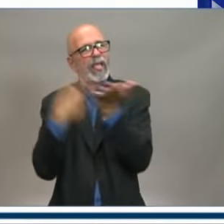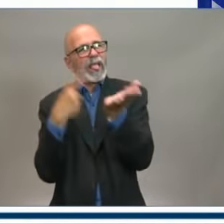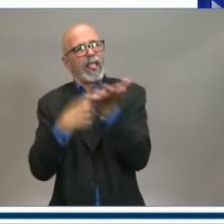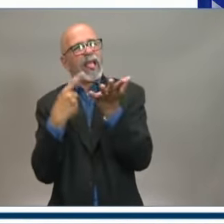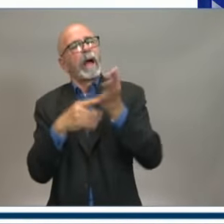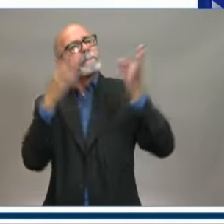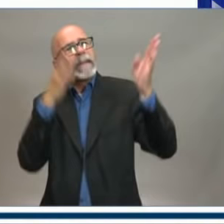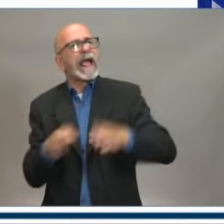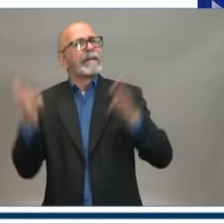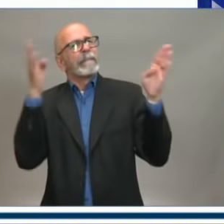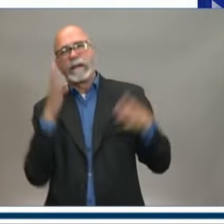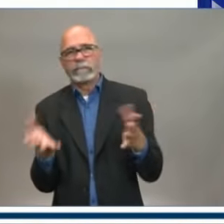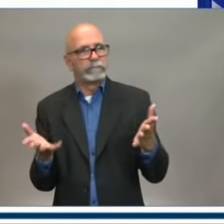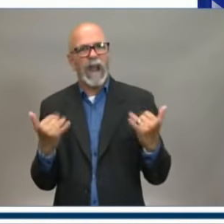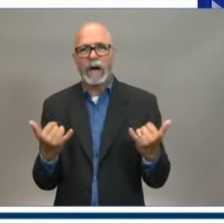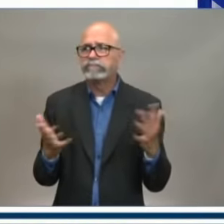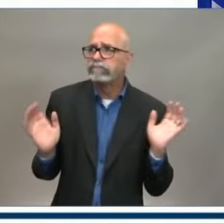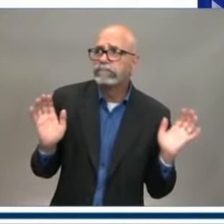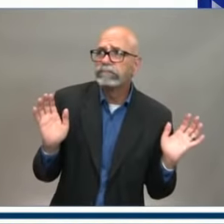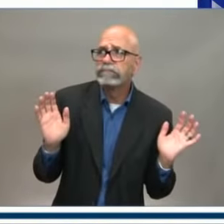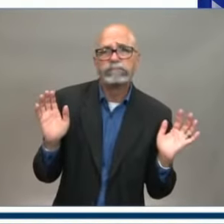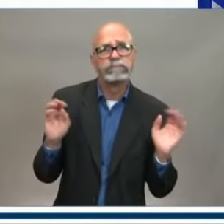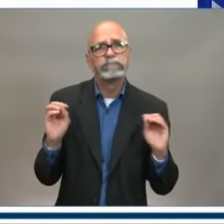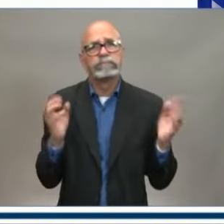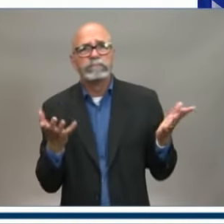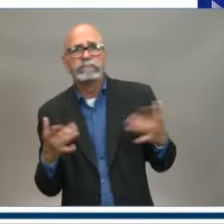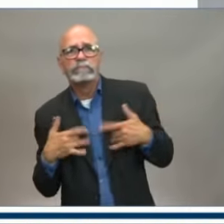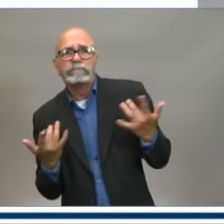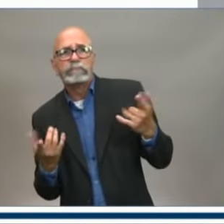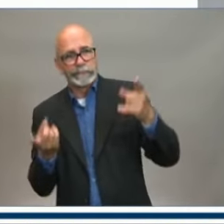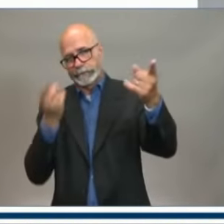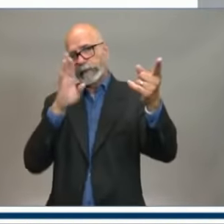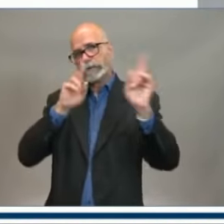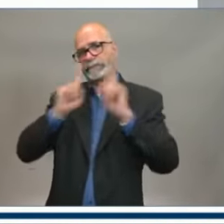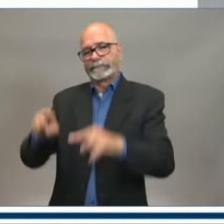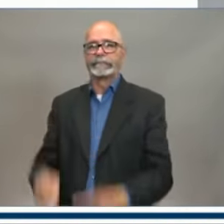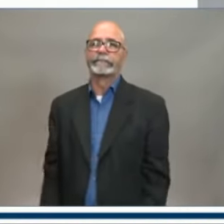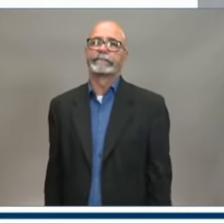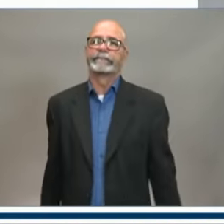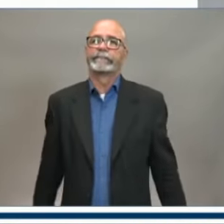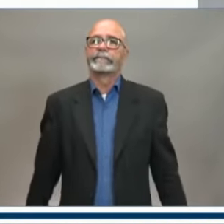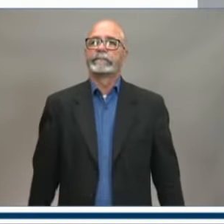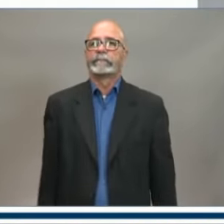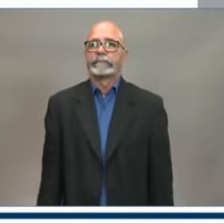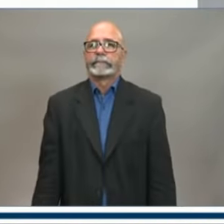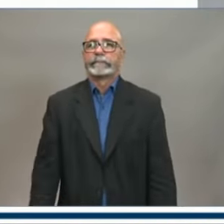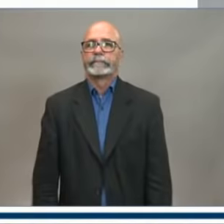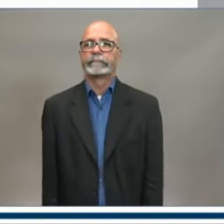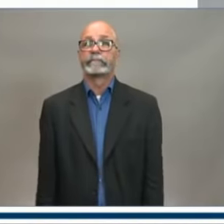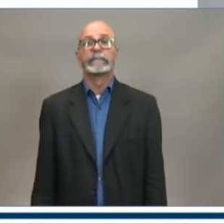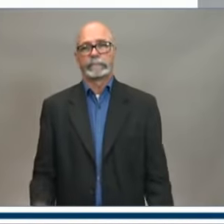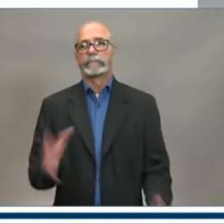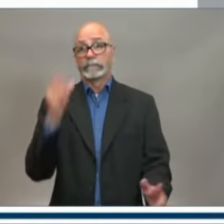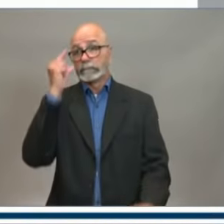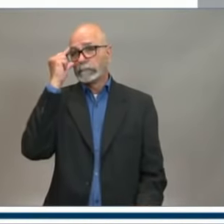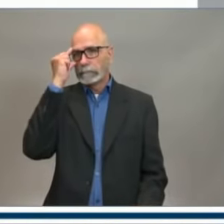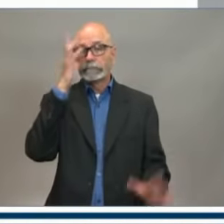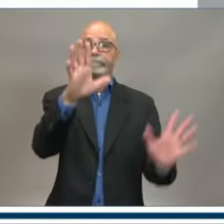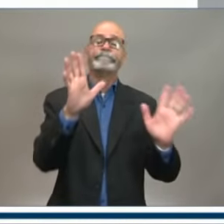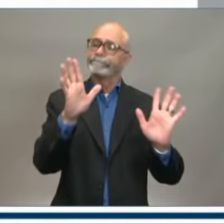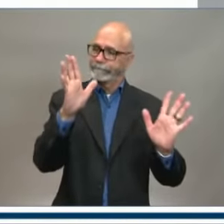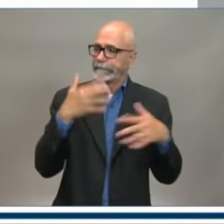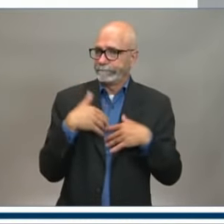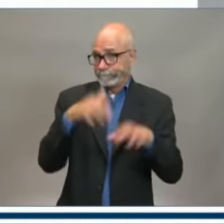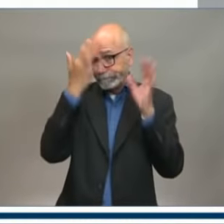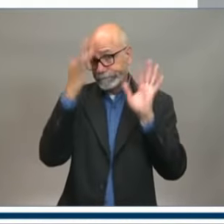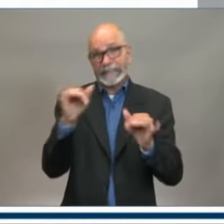update on where that project is? So we've looked at that. I mean, we've looked at that, and really the conclusion we've come to is that the numbers are now